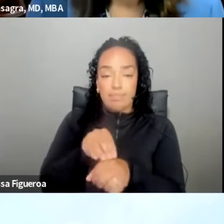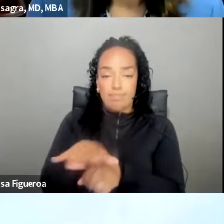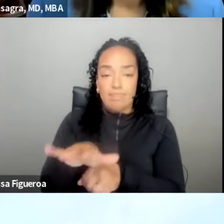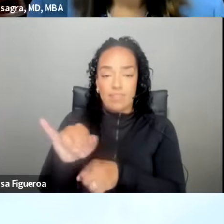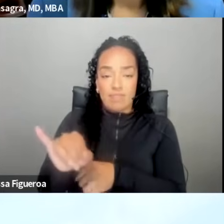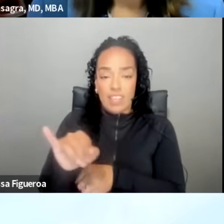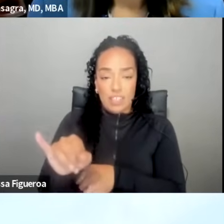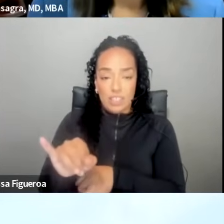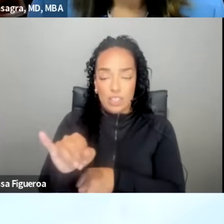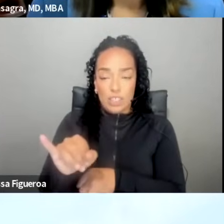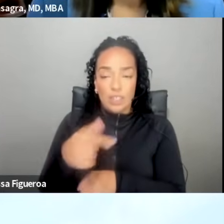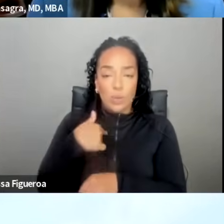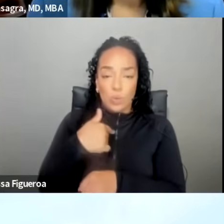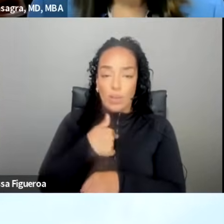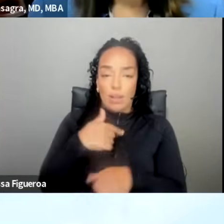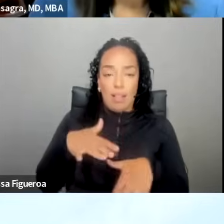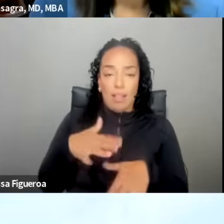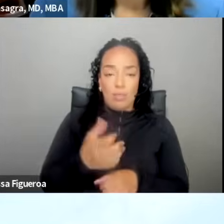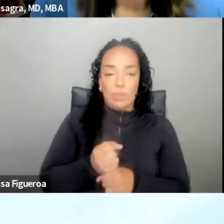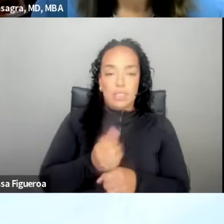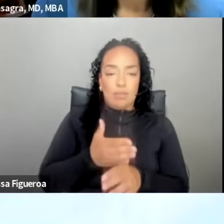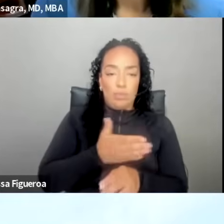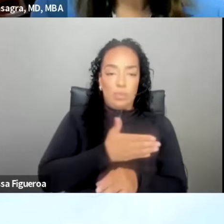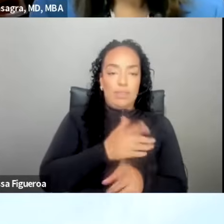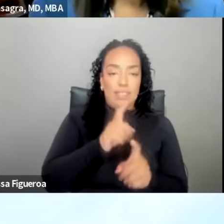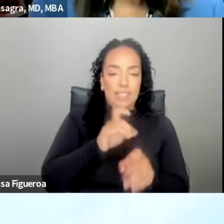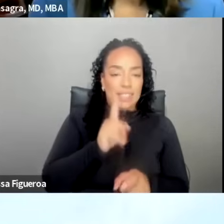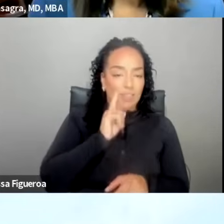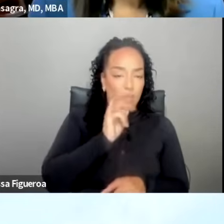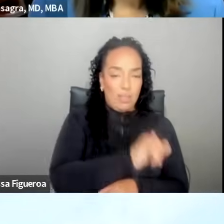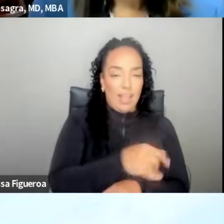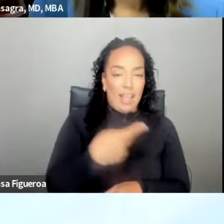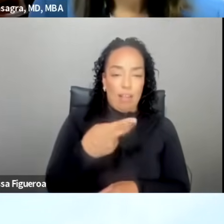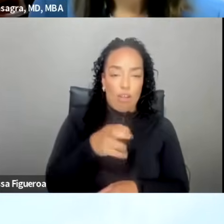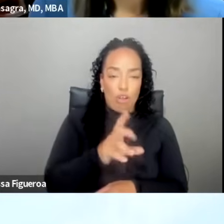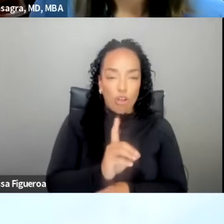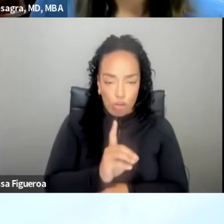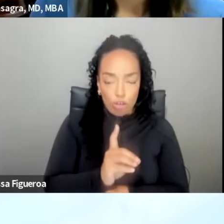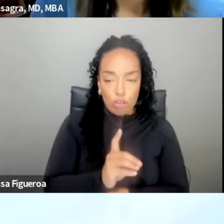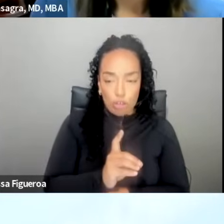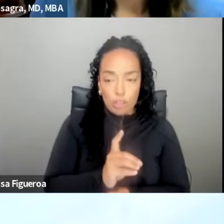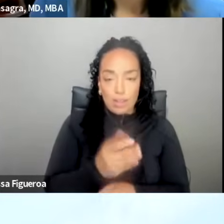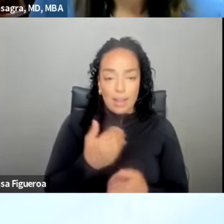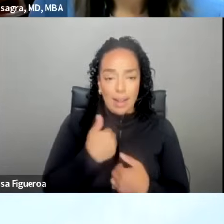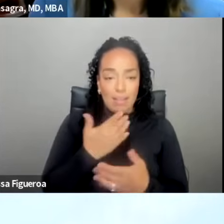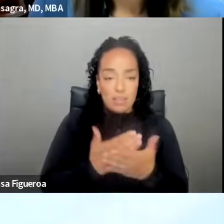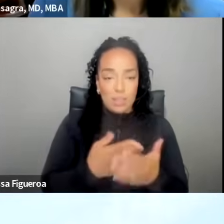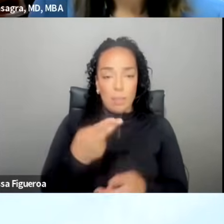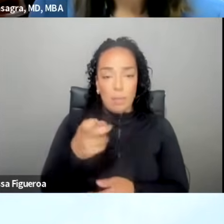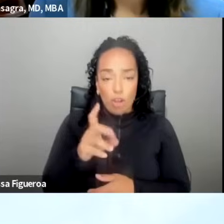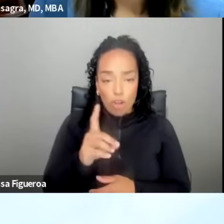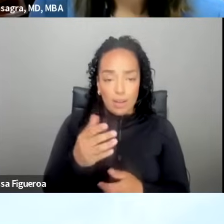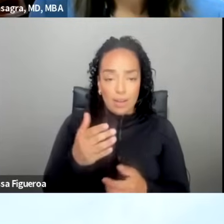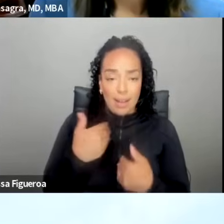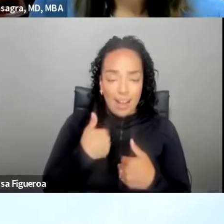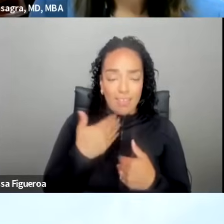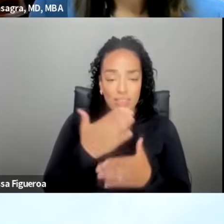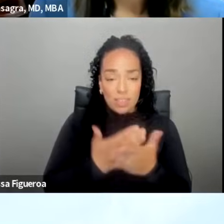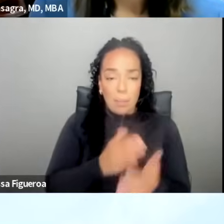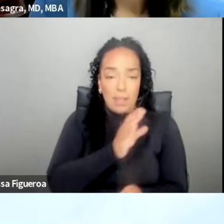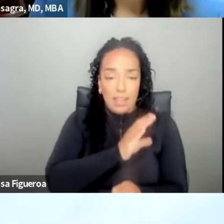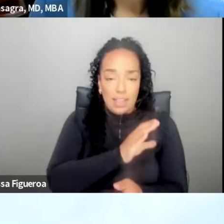from for testing. As I mentioned, there were herds that had clinical signs in that geographic